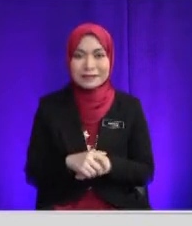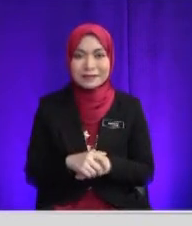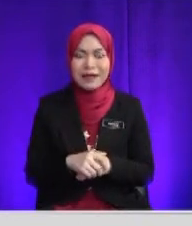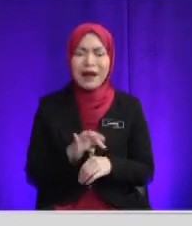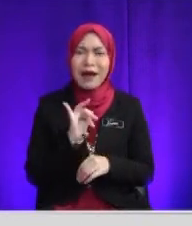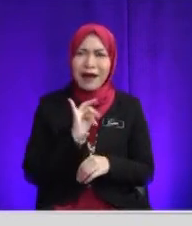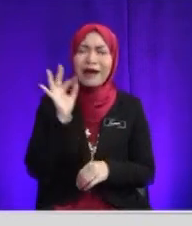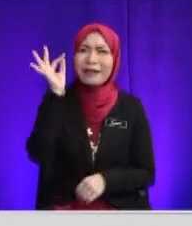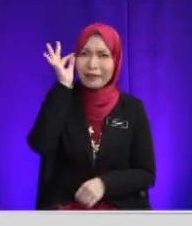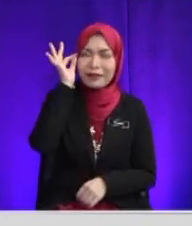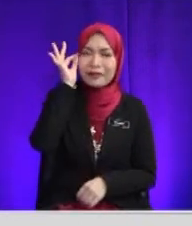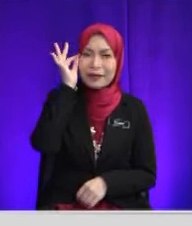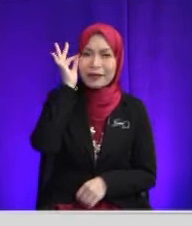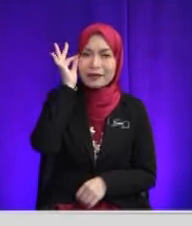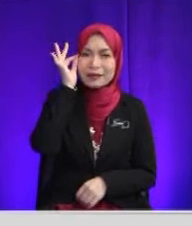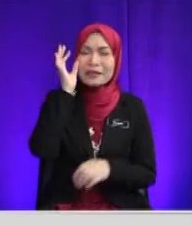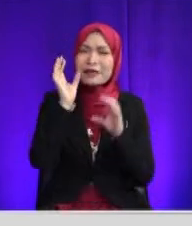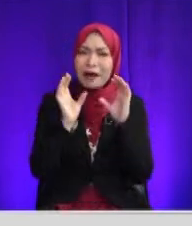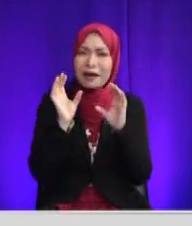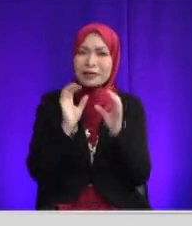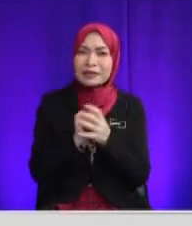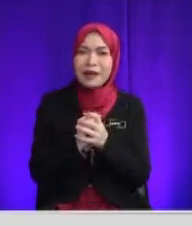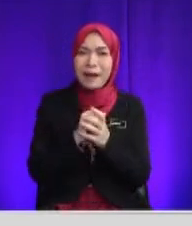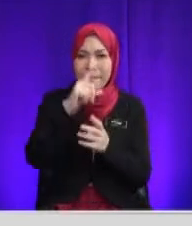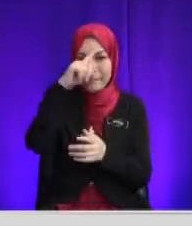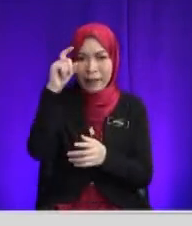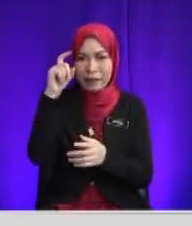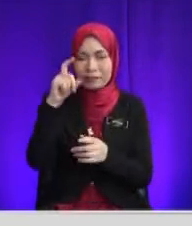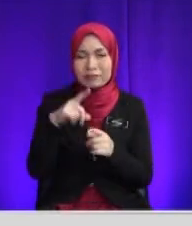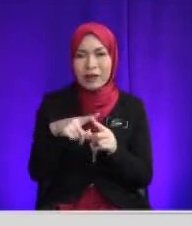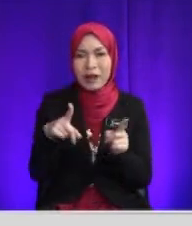I think his coat was black, but I couldn't swear to it.